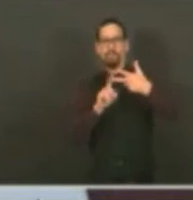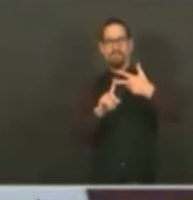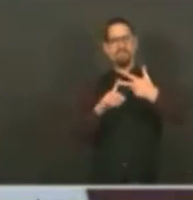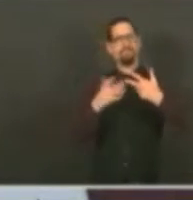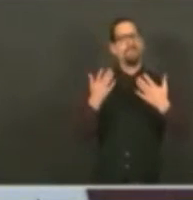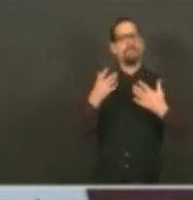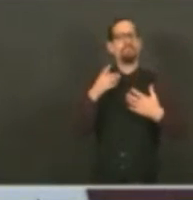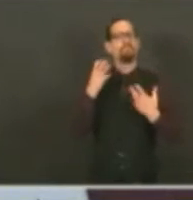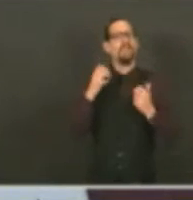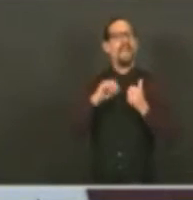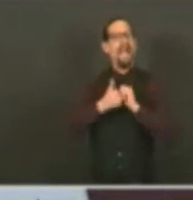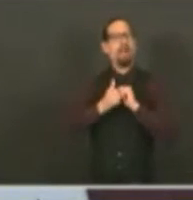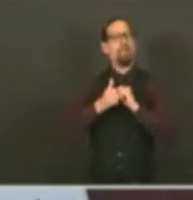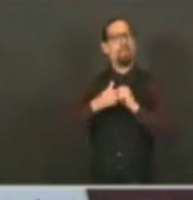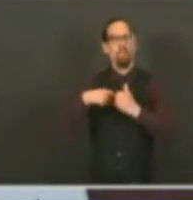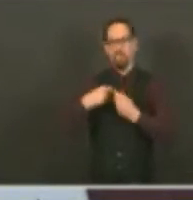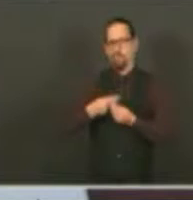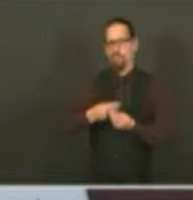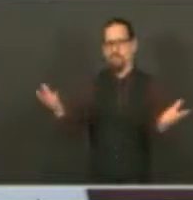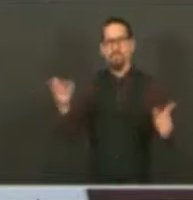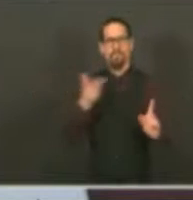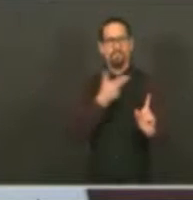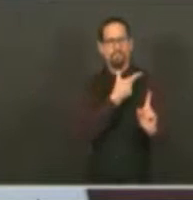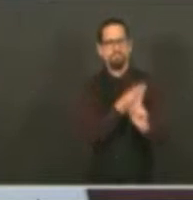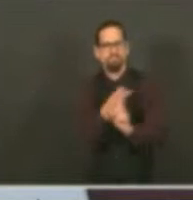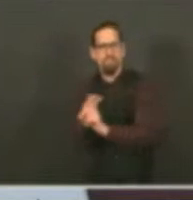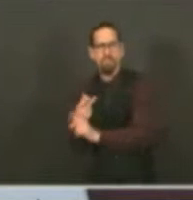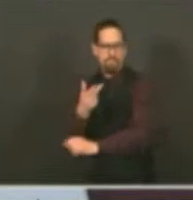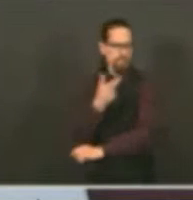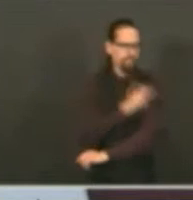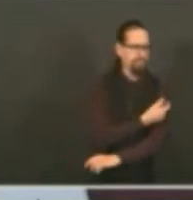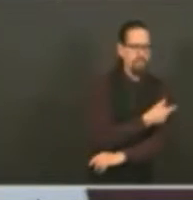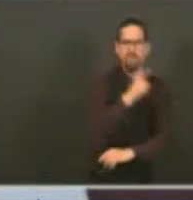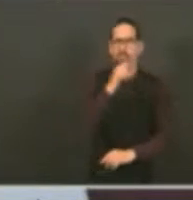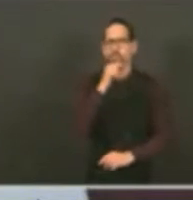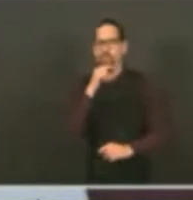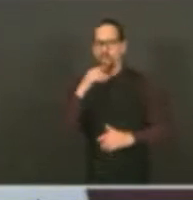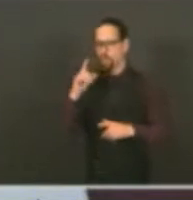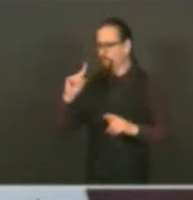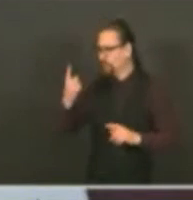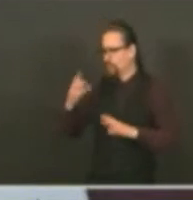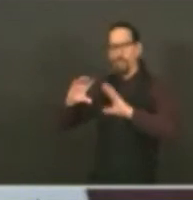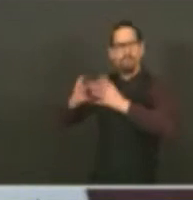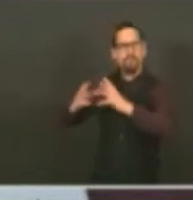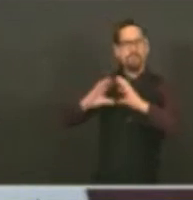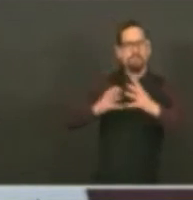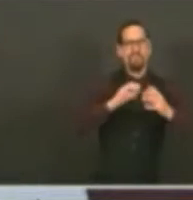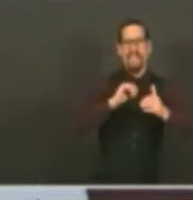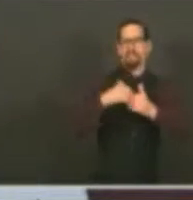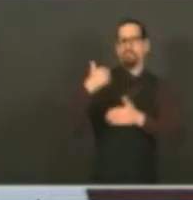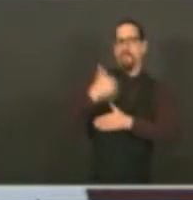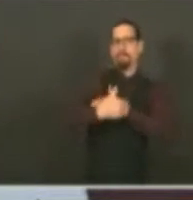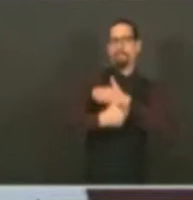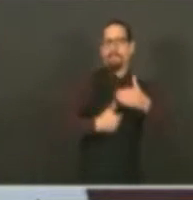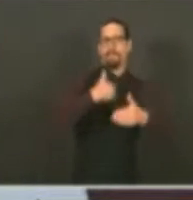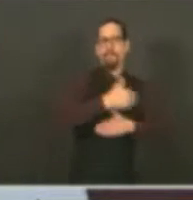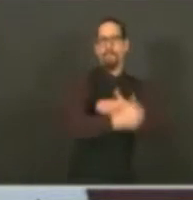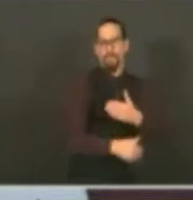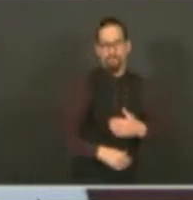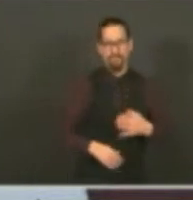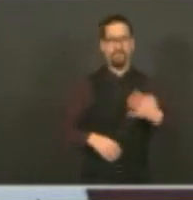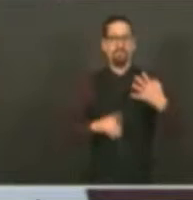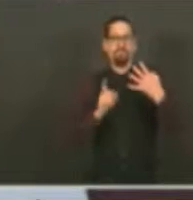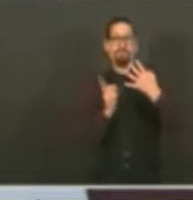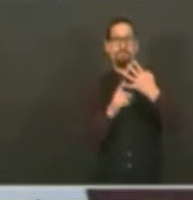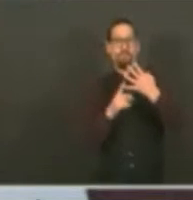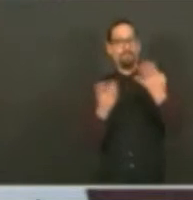something, again, that has been on progress for months. And finally, access. And by that, we mean that every person in every neighborhood in Rhode Island needs to